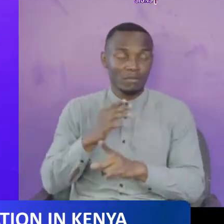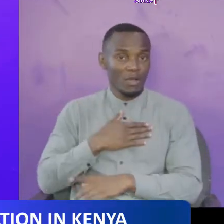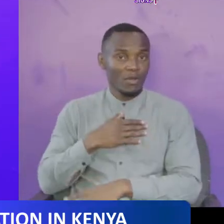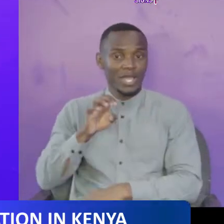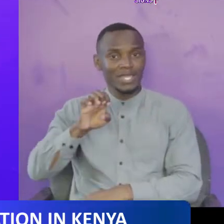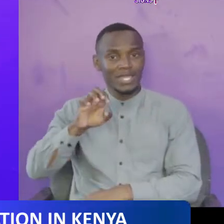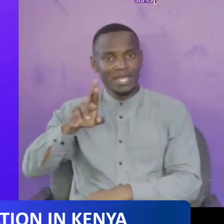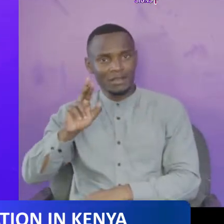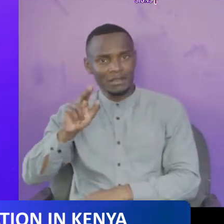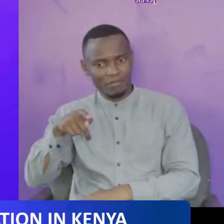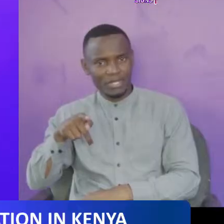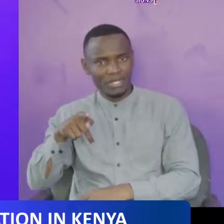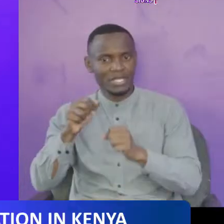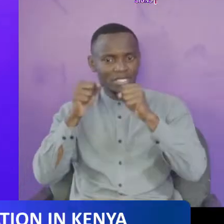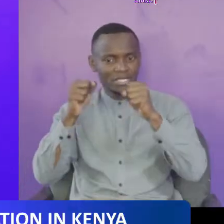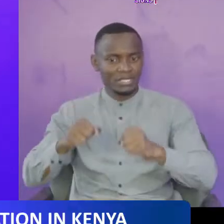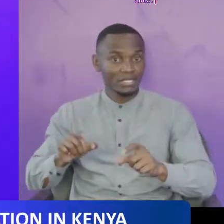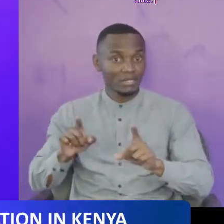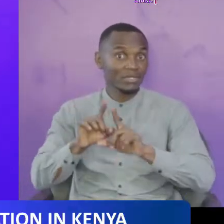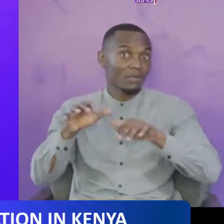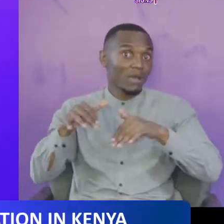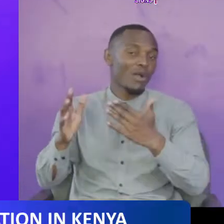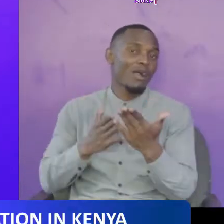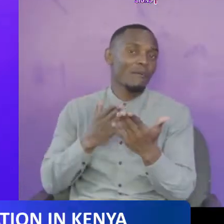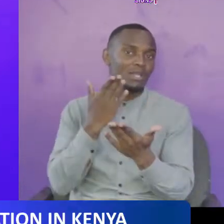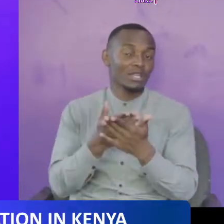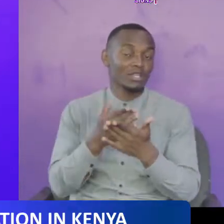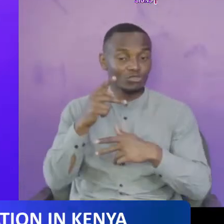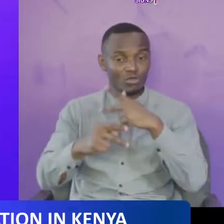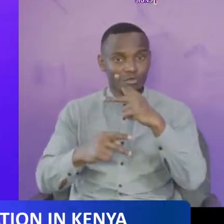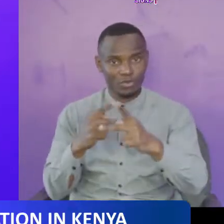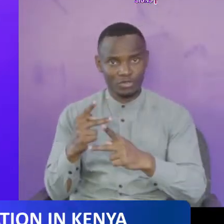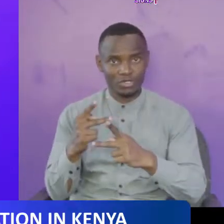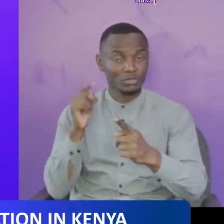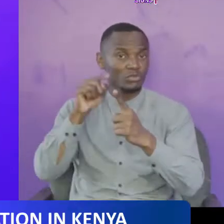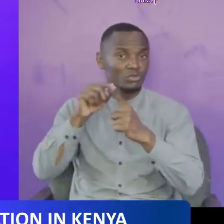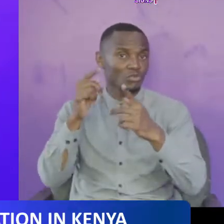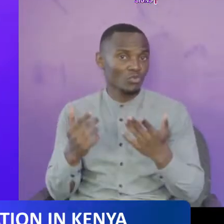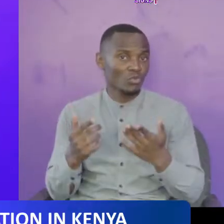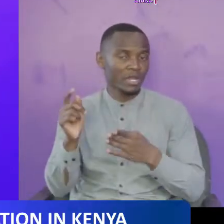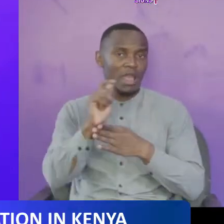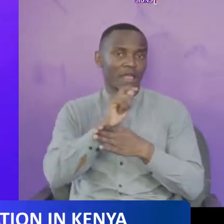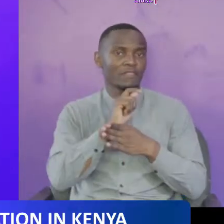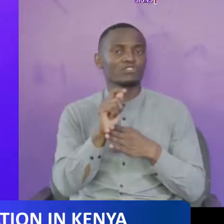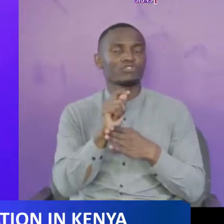of application process to the training. You